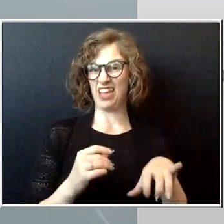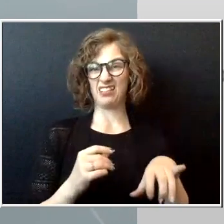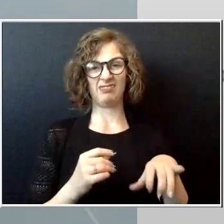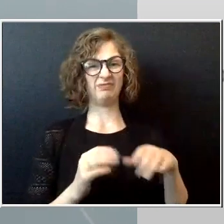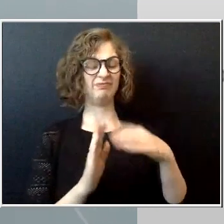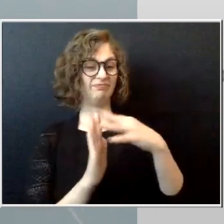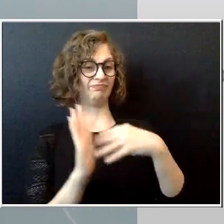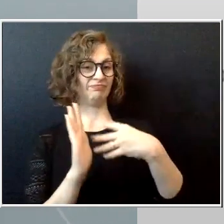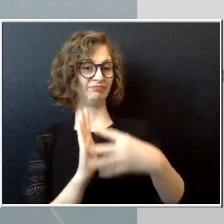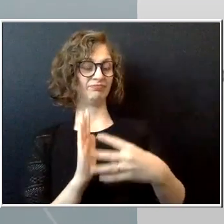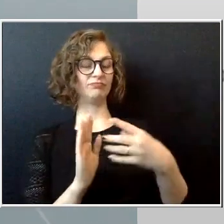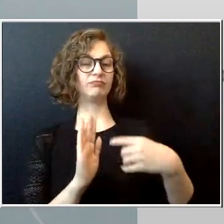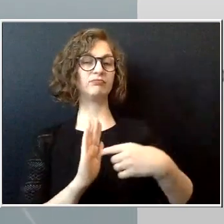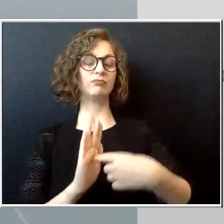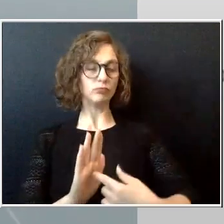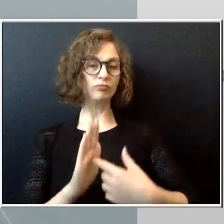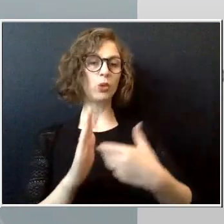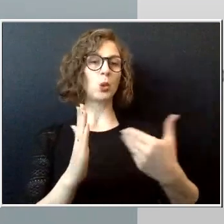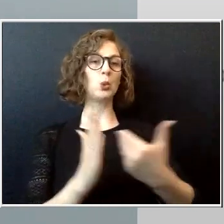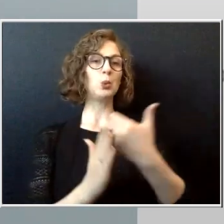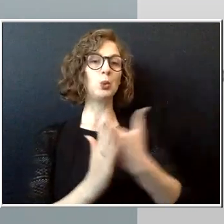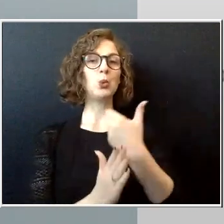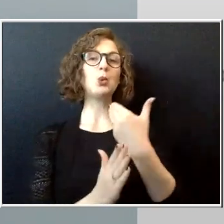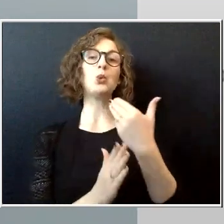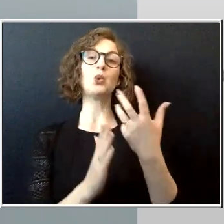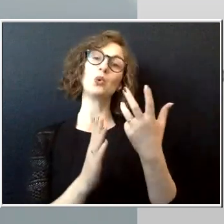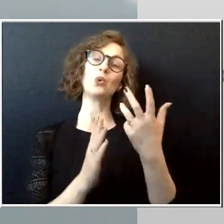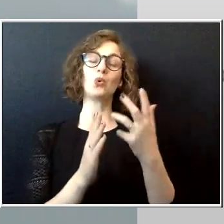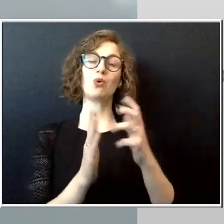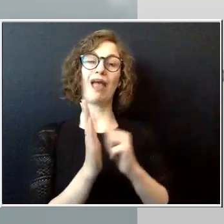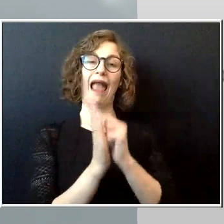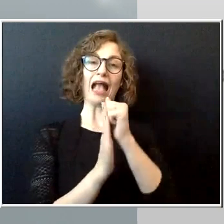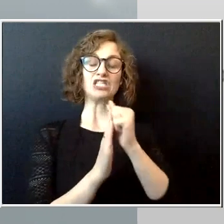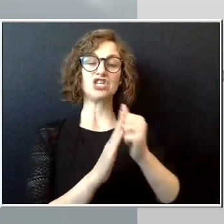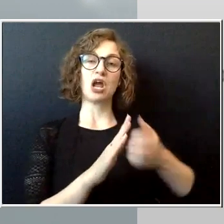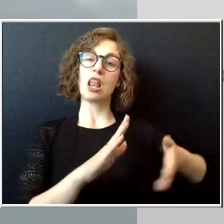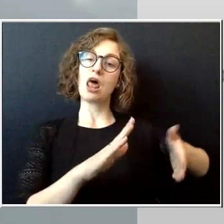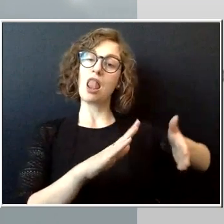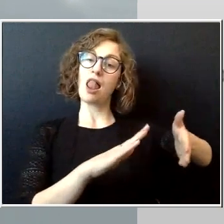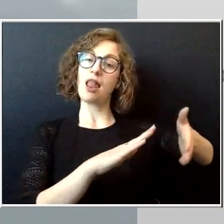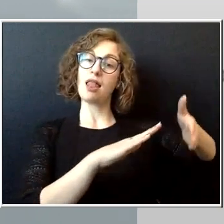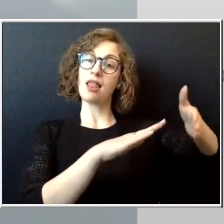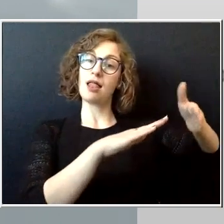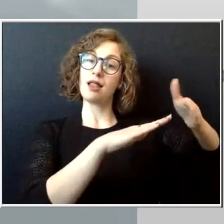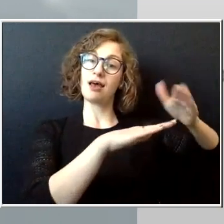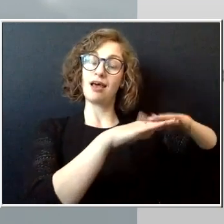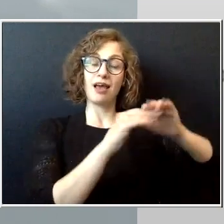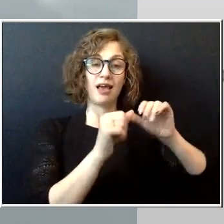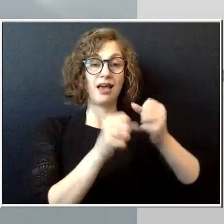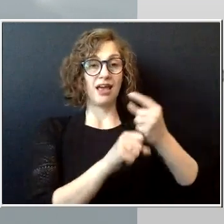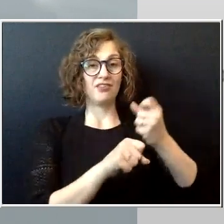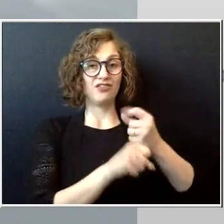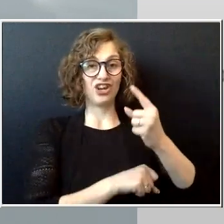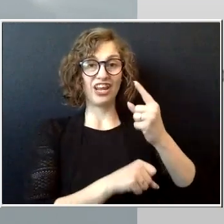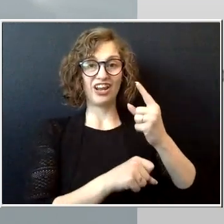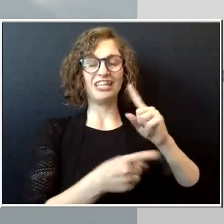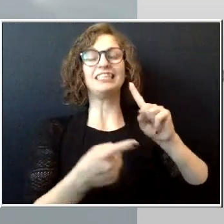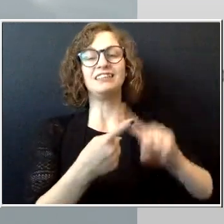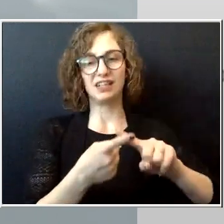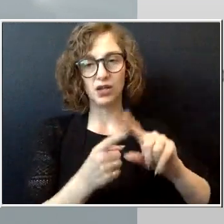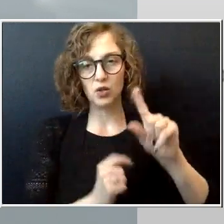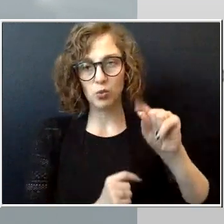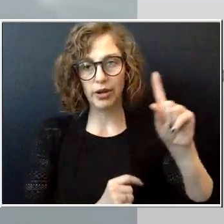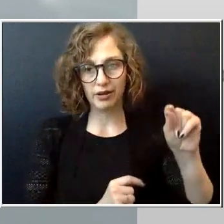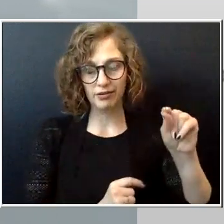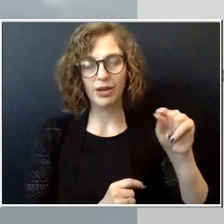year after year until 2020. On the far right, of course, the cancer didn't drop or go away, just the diagnoses dropped